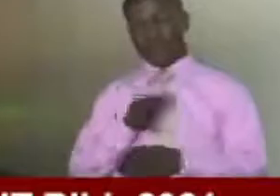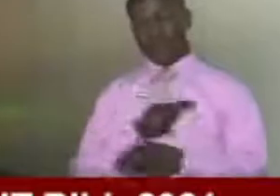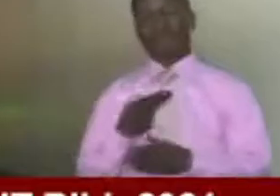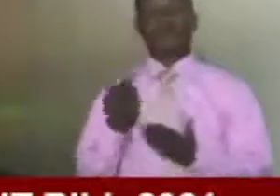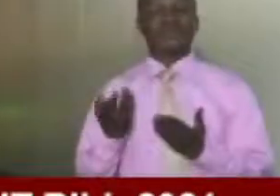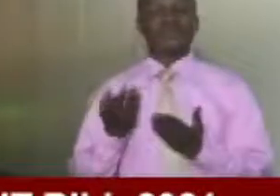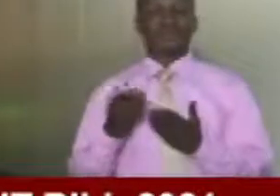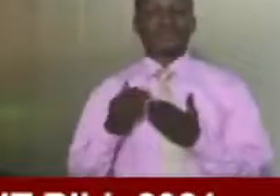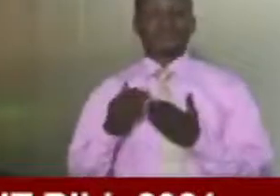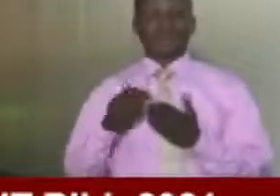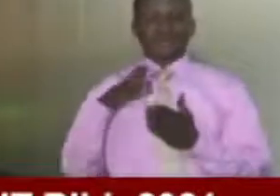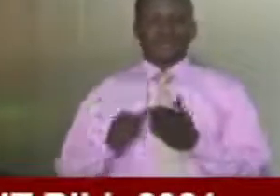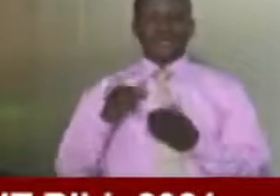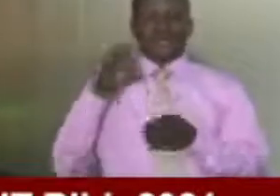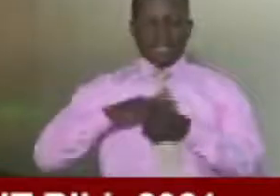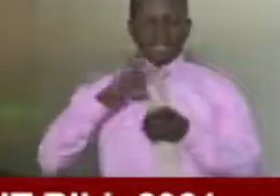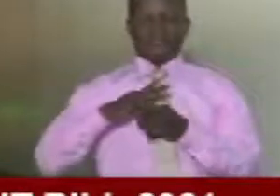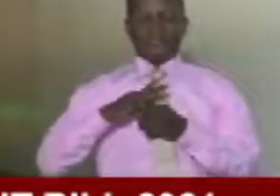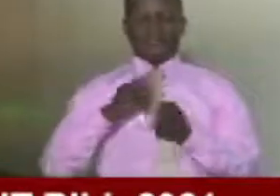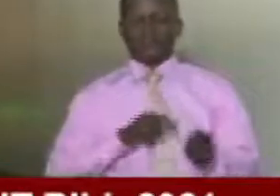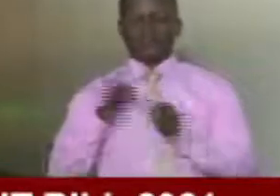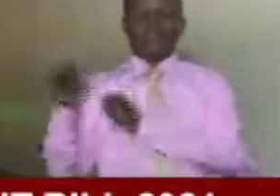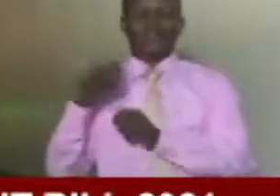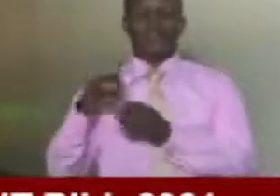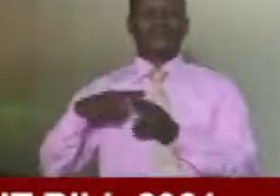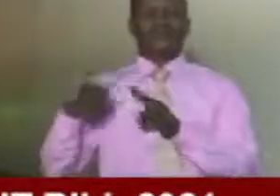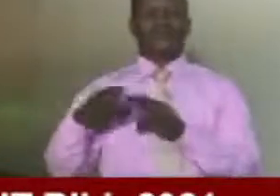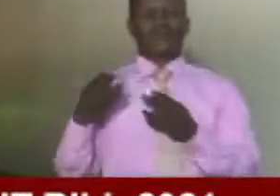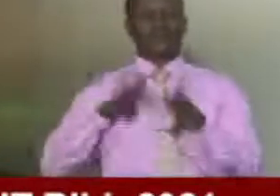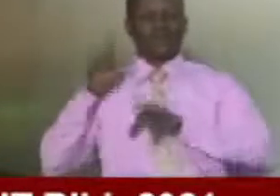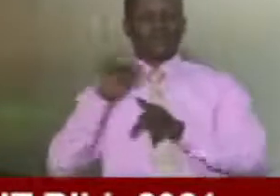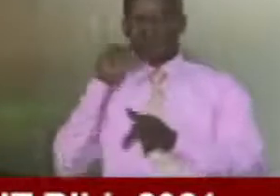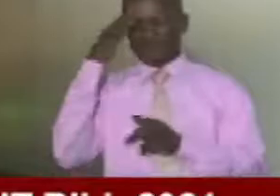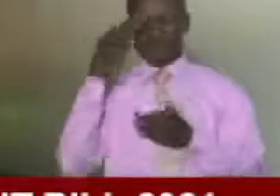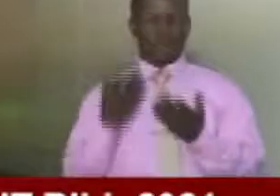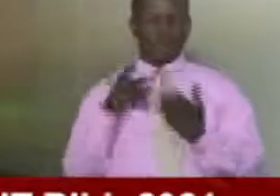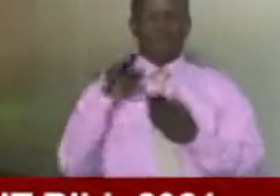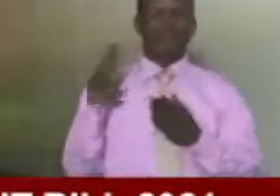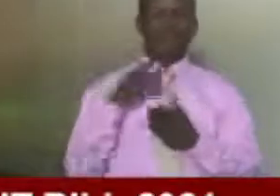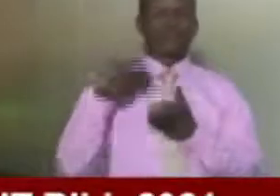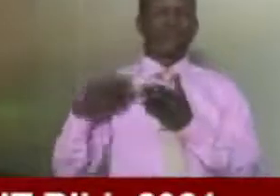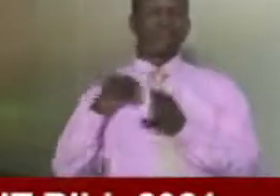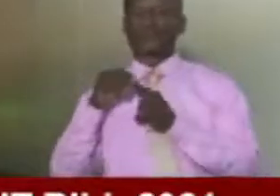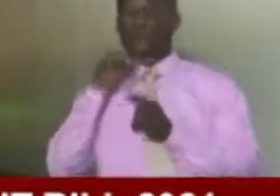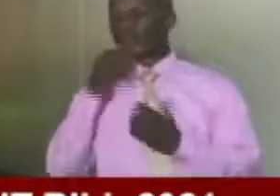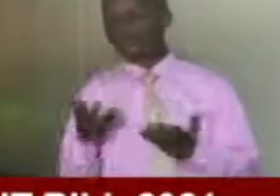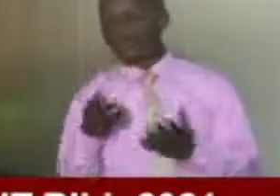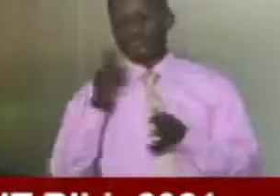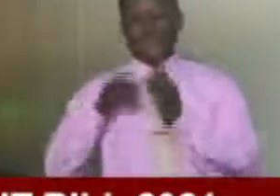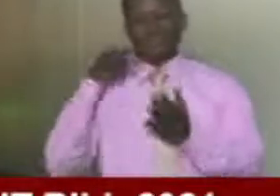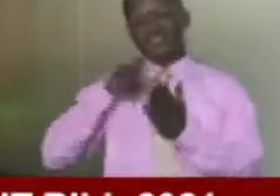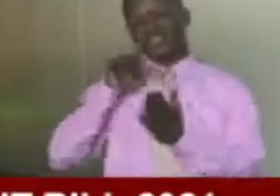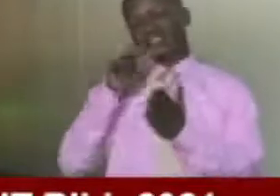electronic transmission of results, even when you have the money, I think one of the agitation is that if these laws are passed, even when you